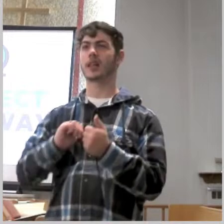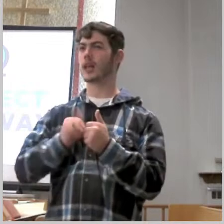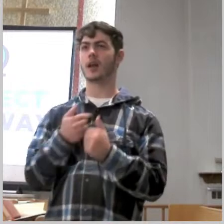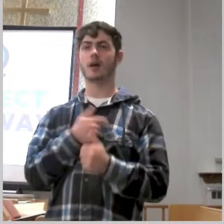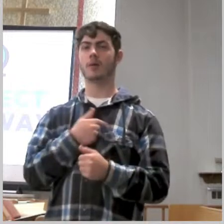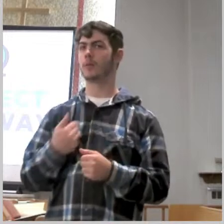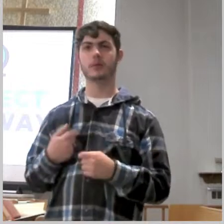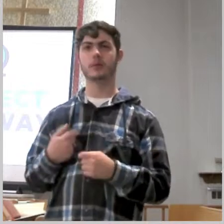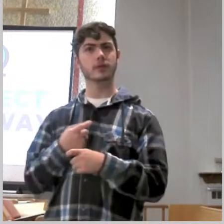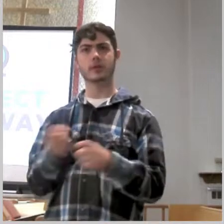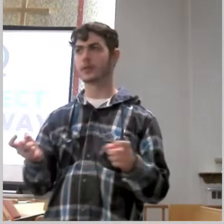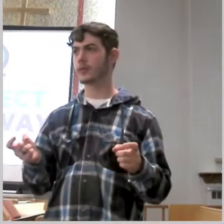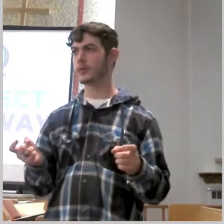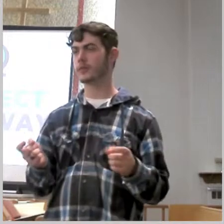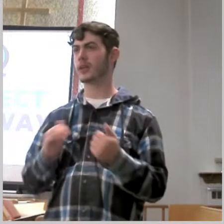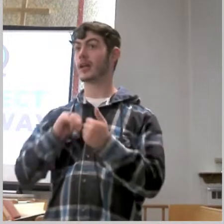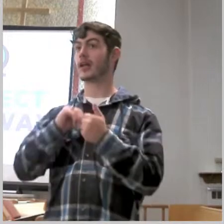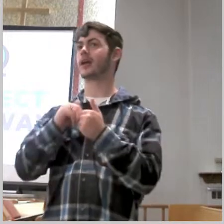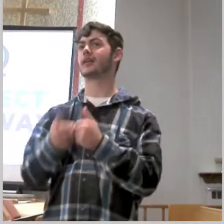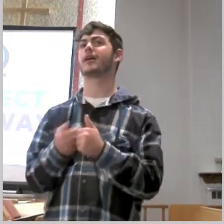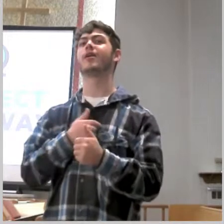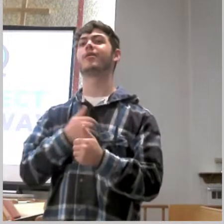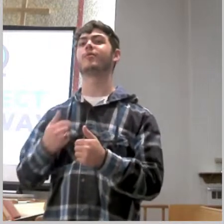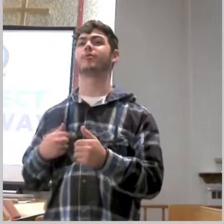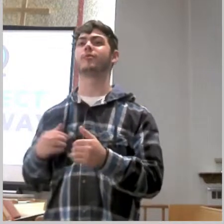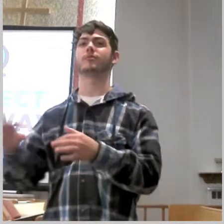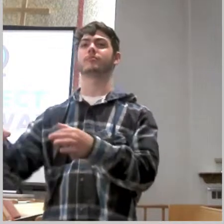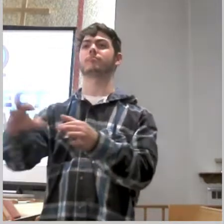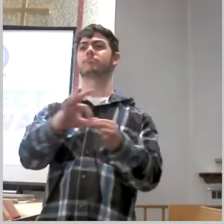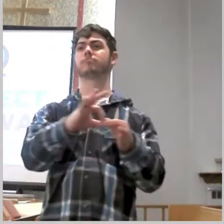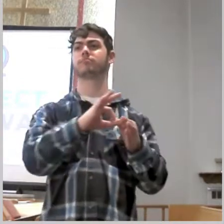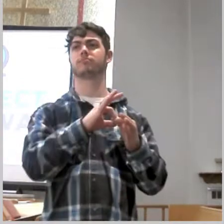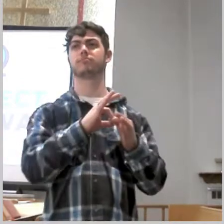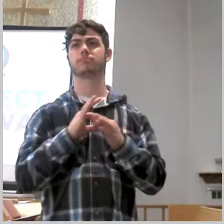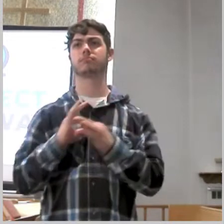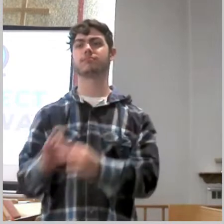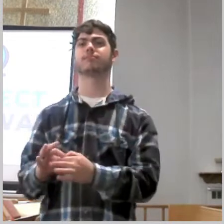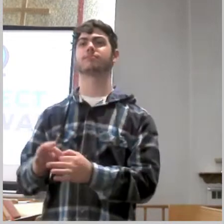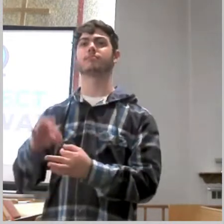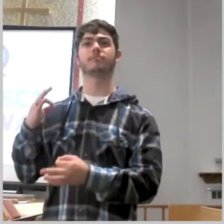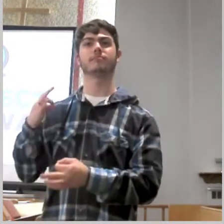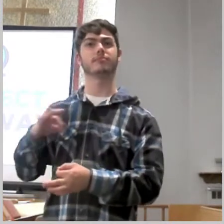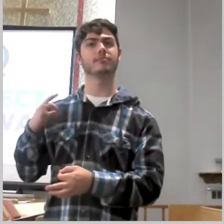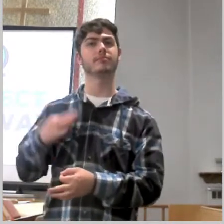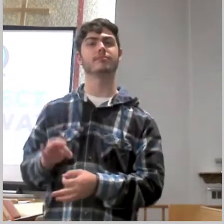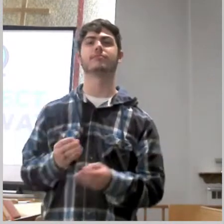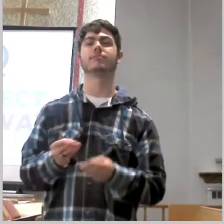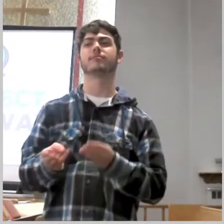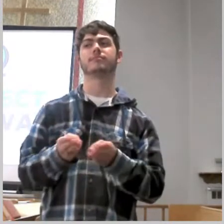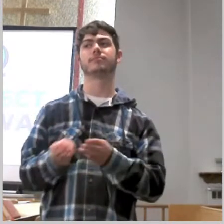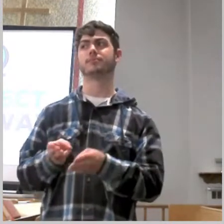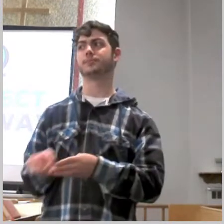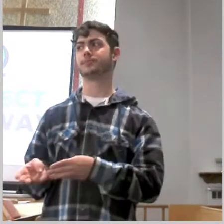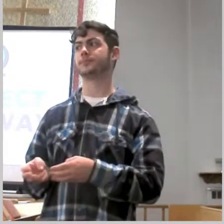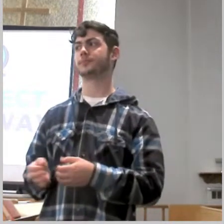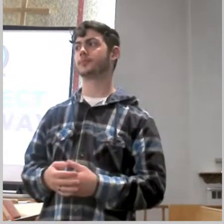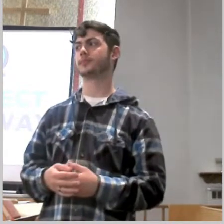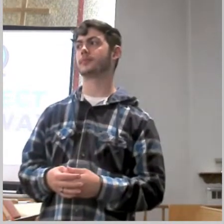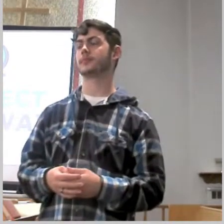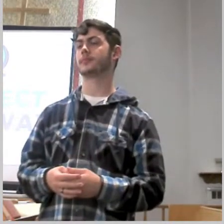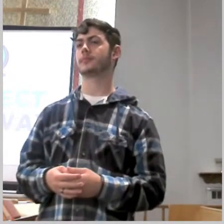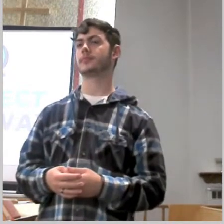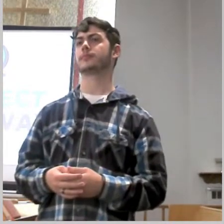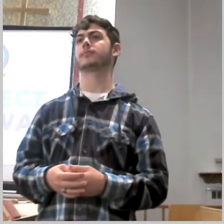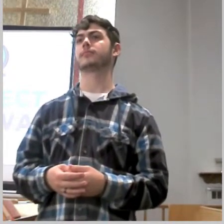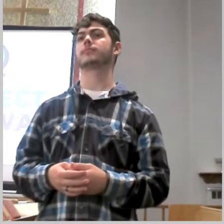give and how we are going to join you in the privilege of this ministry. It has been a rough summer